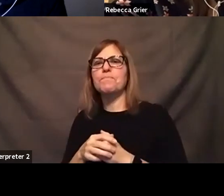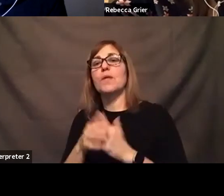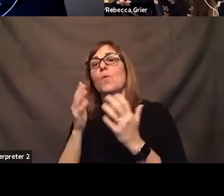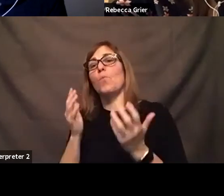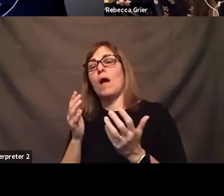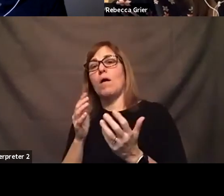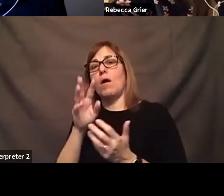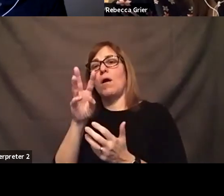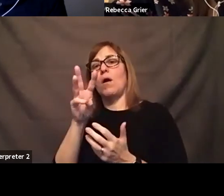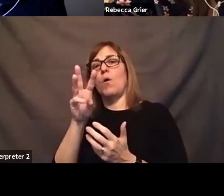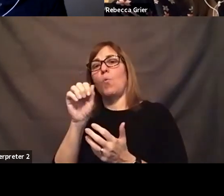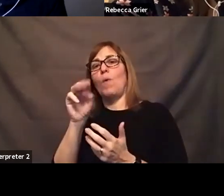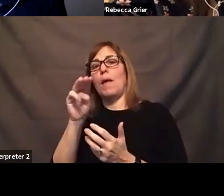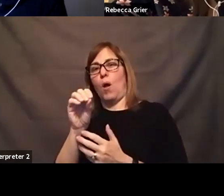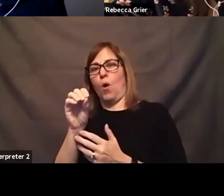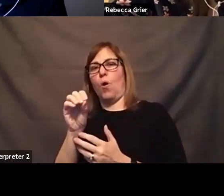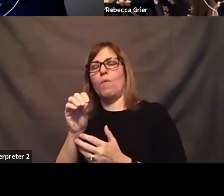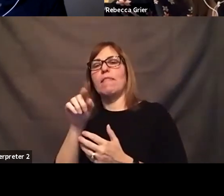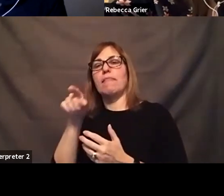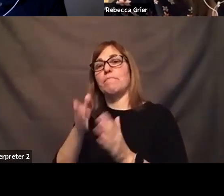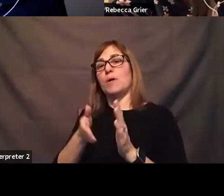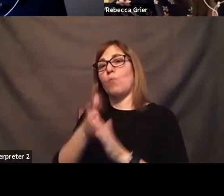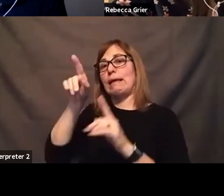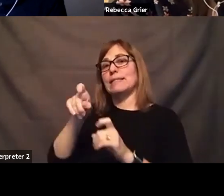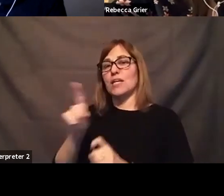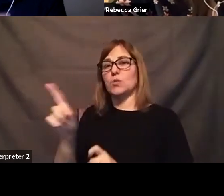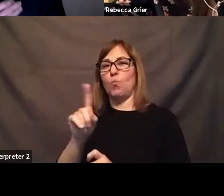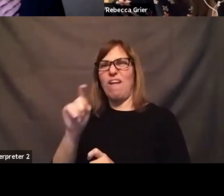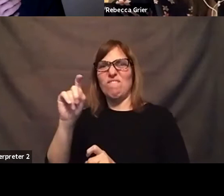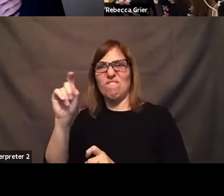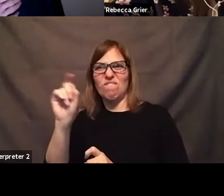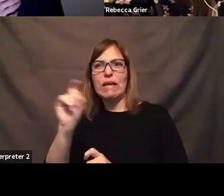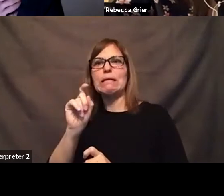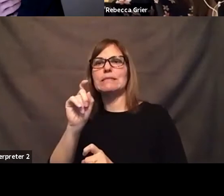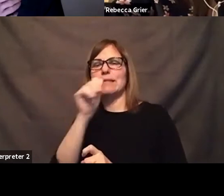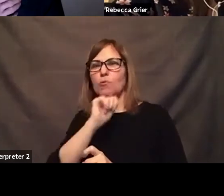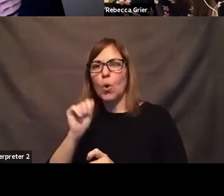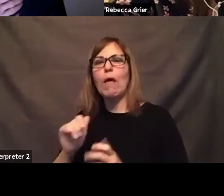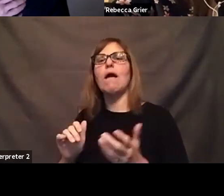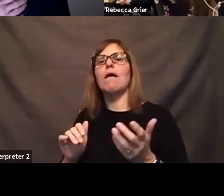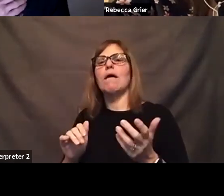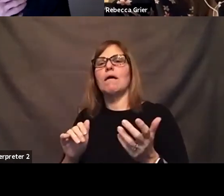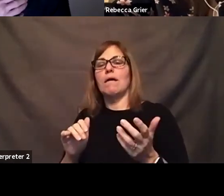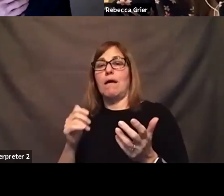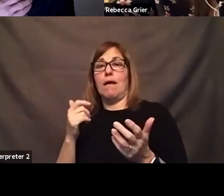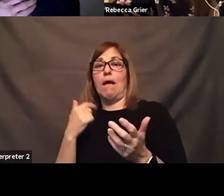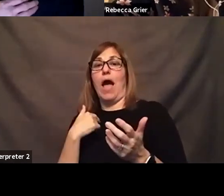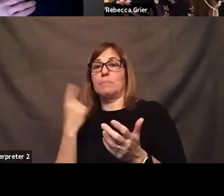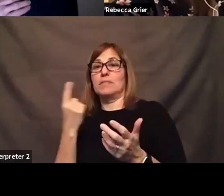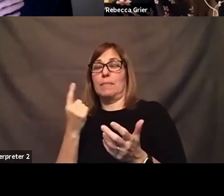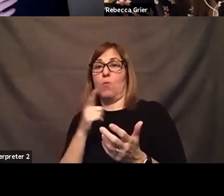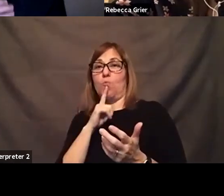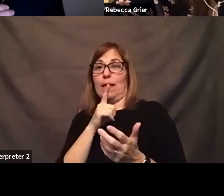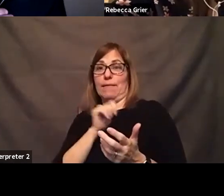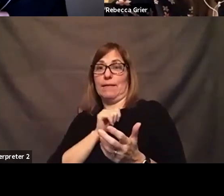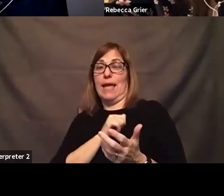Waymo has been running a test in Phoenix, Arizona, which, speaking as a robotics person who's done who's actually driven autonomous vehicles,